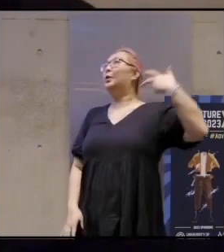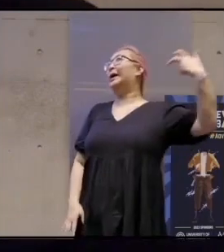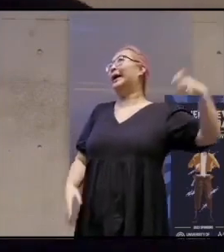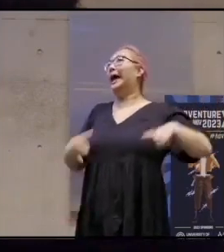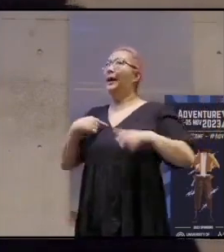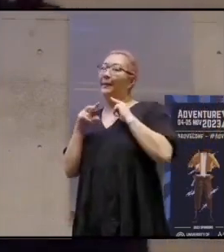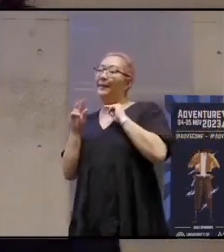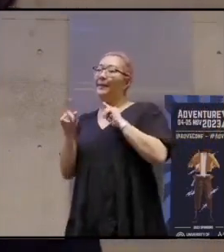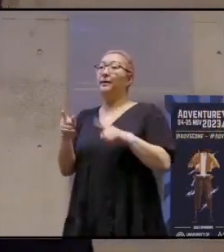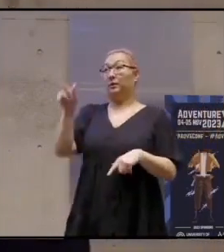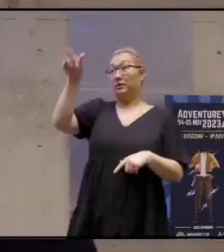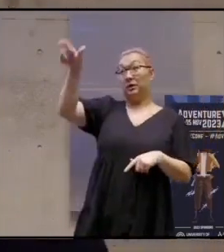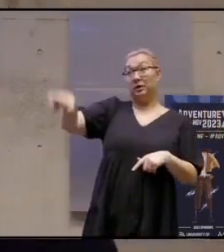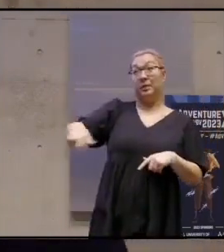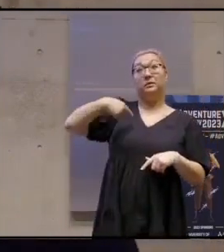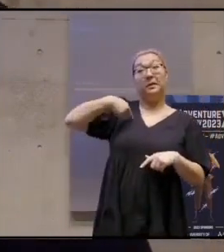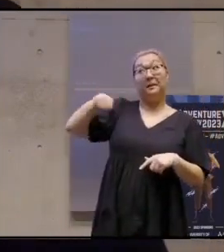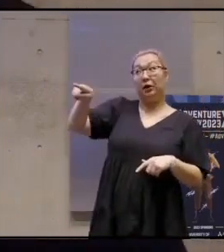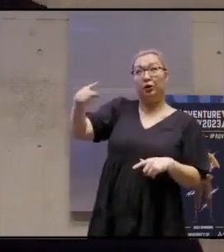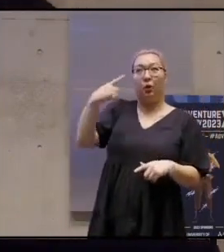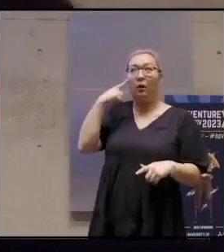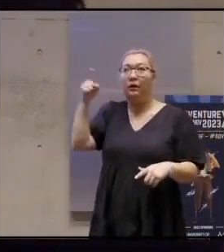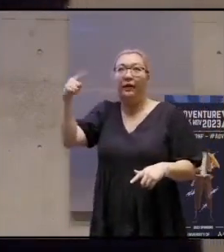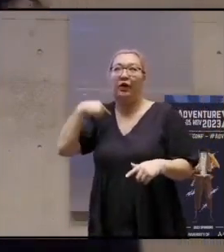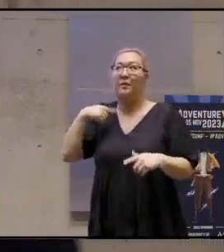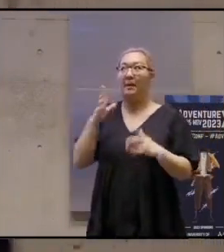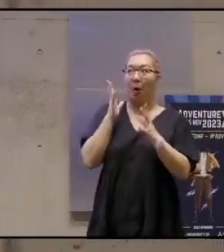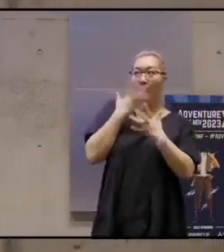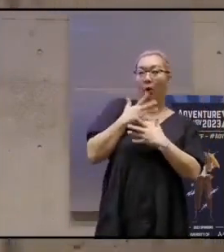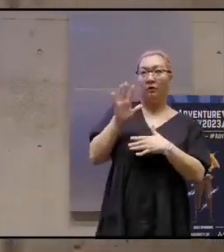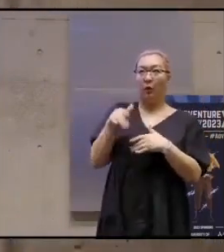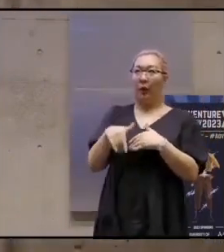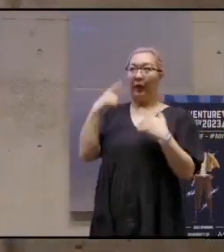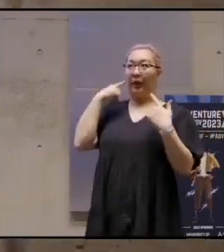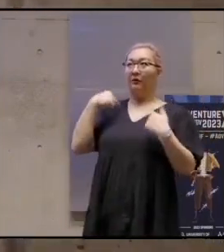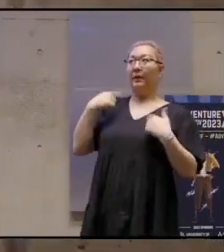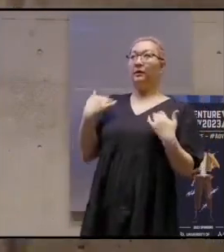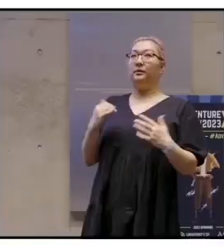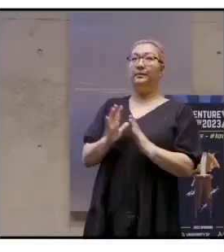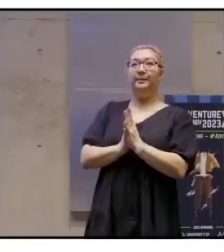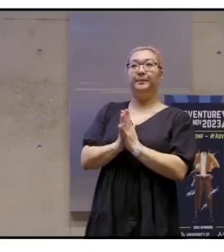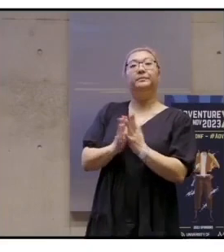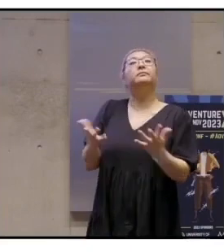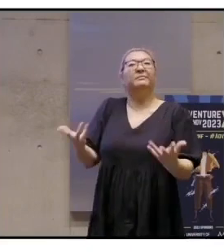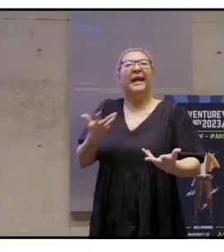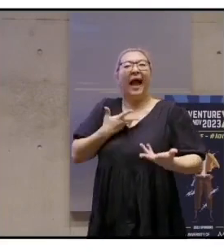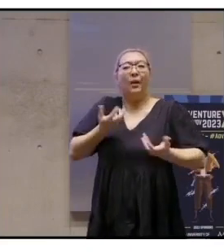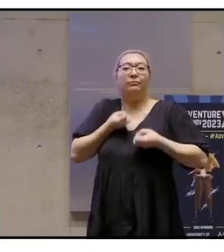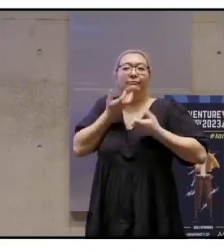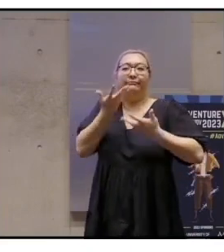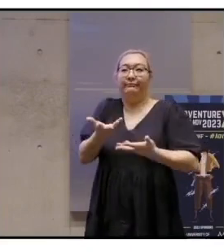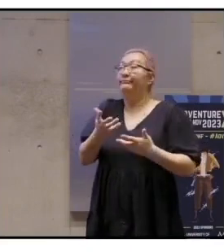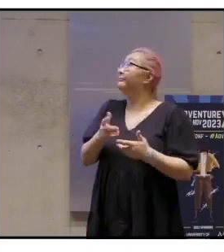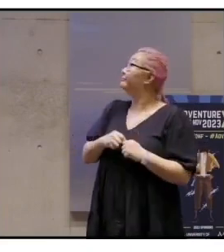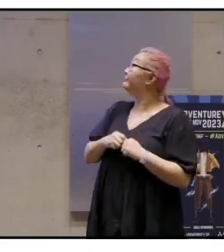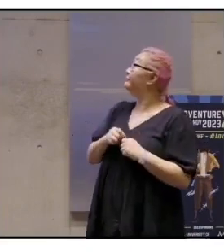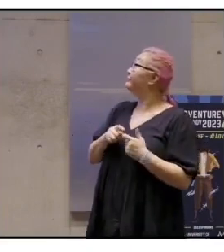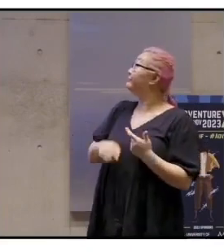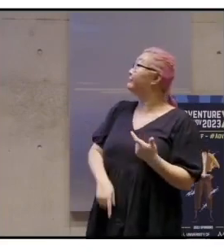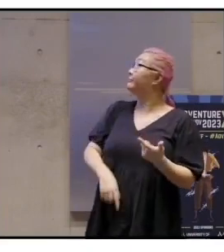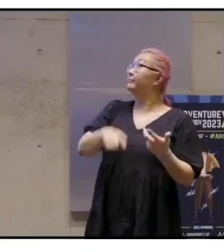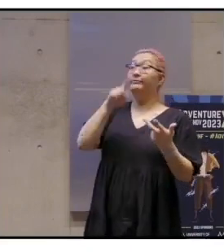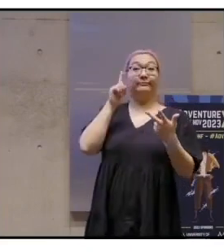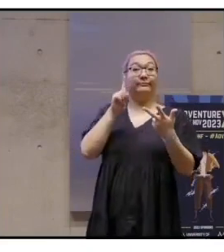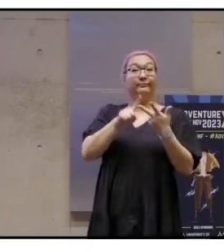think of me? And again, how am I projecting for that? Speaking of, am I worried? How am I feeling? Like, what has